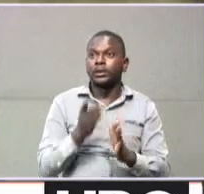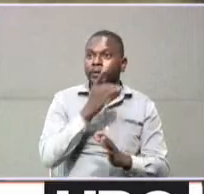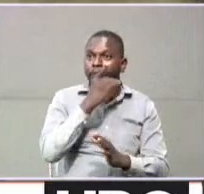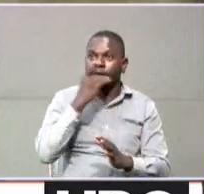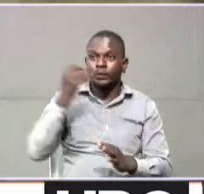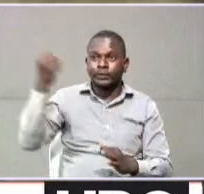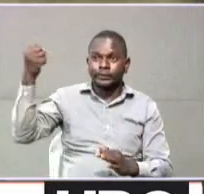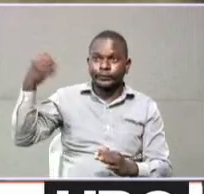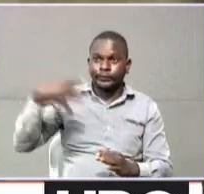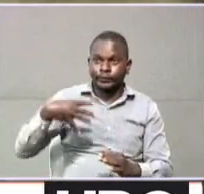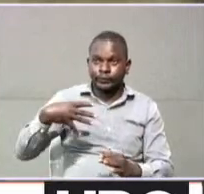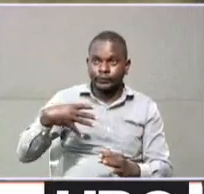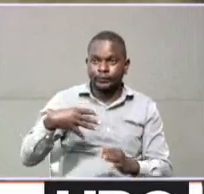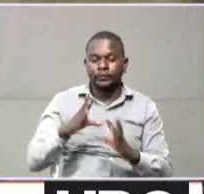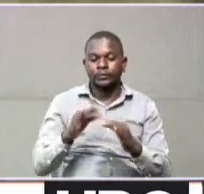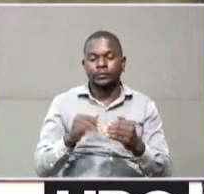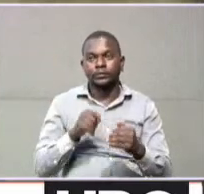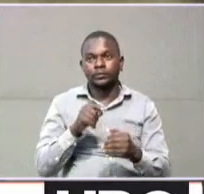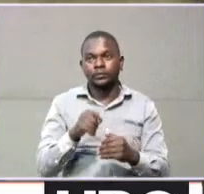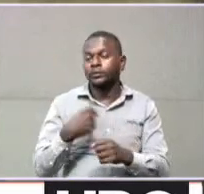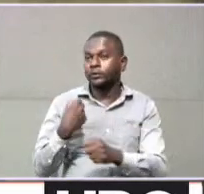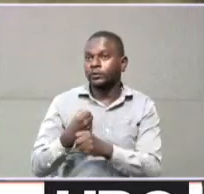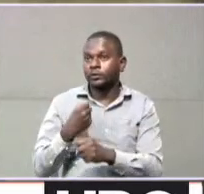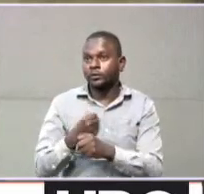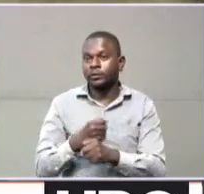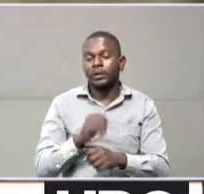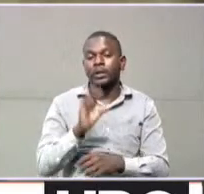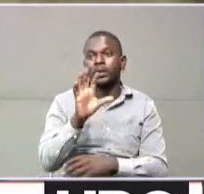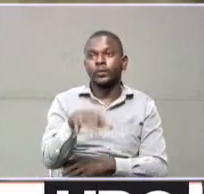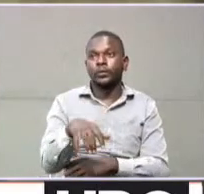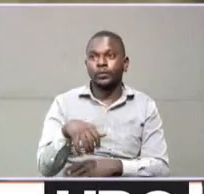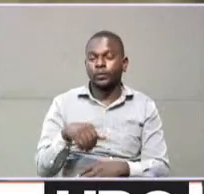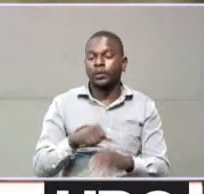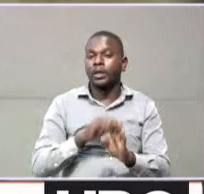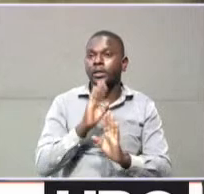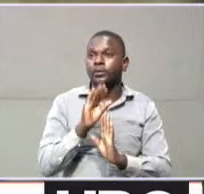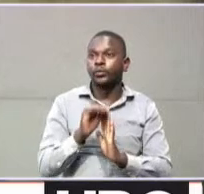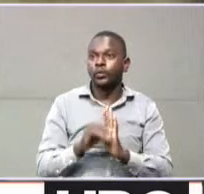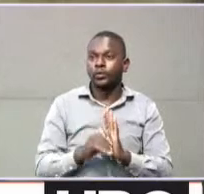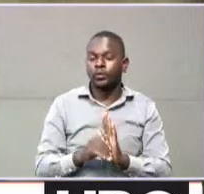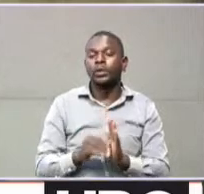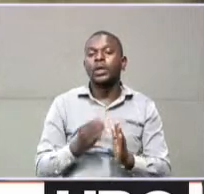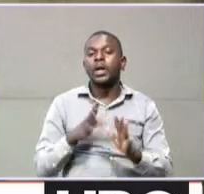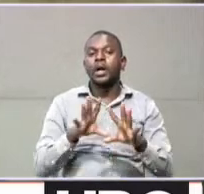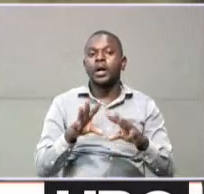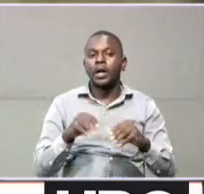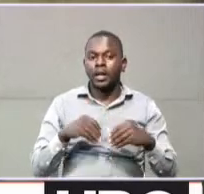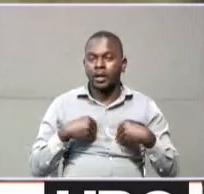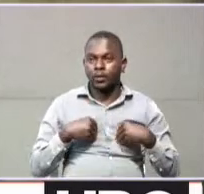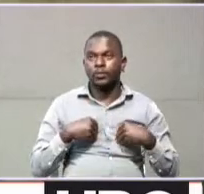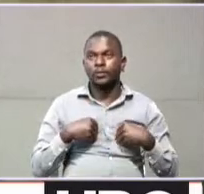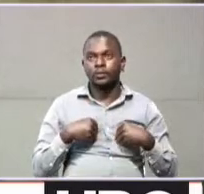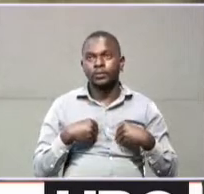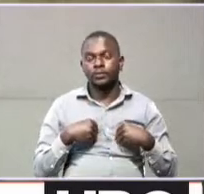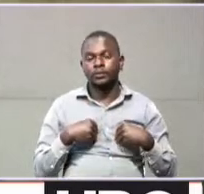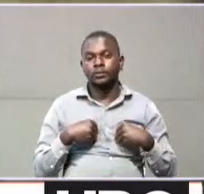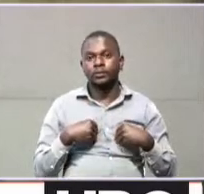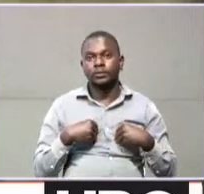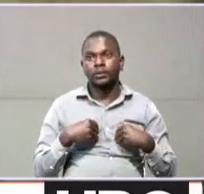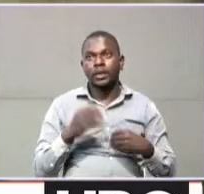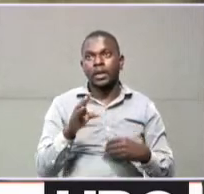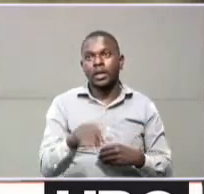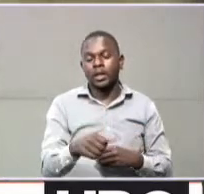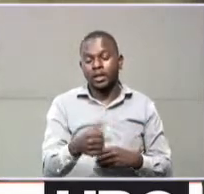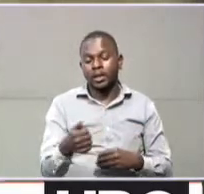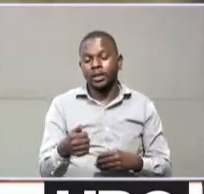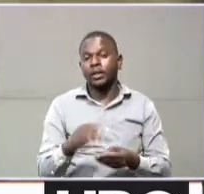space as well as the performance of the tractor scheme so i will allow any